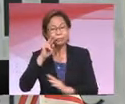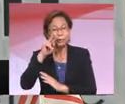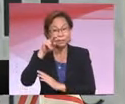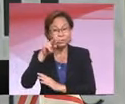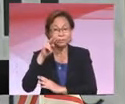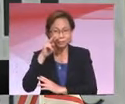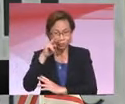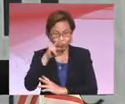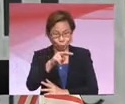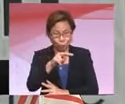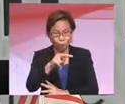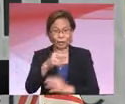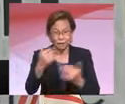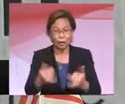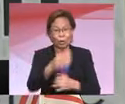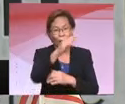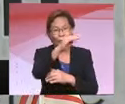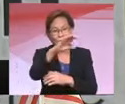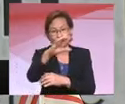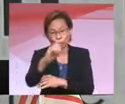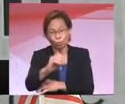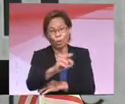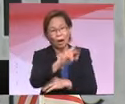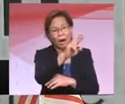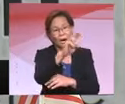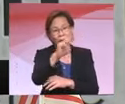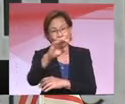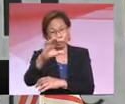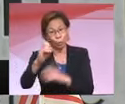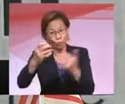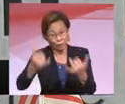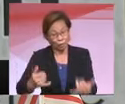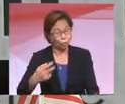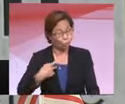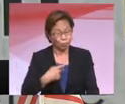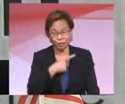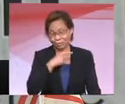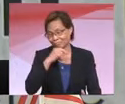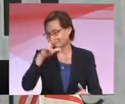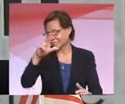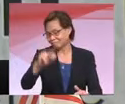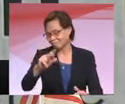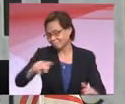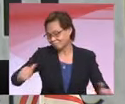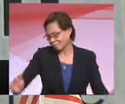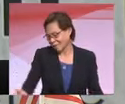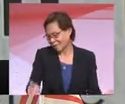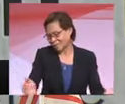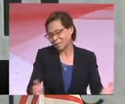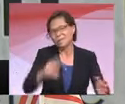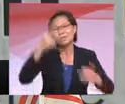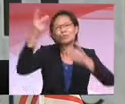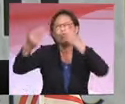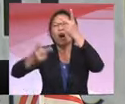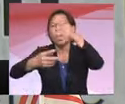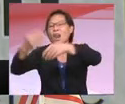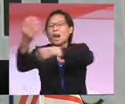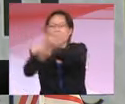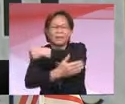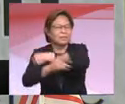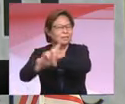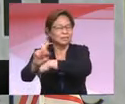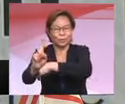the MCO, that is actually recovery MCO. So we do not encourage a travel to other countries. More